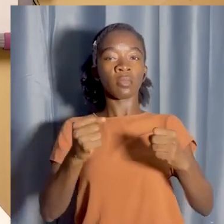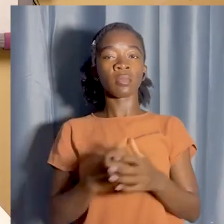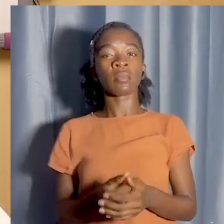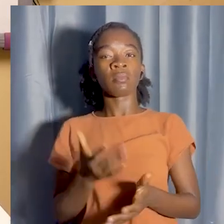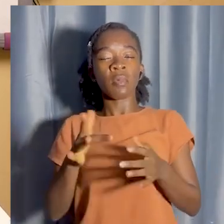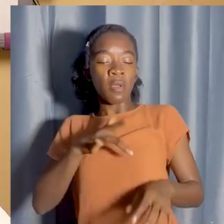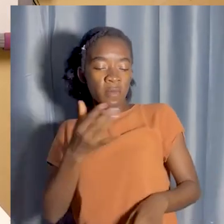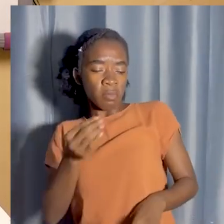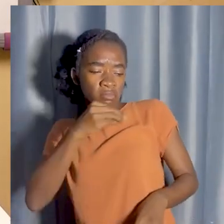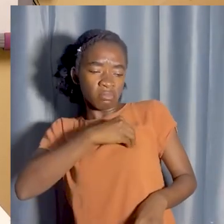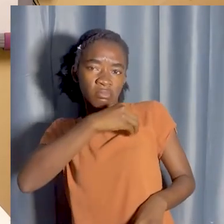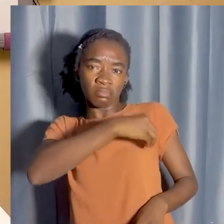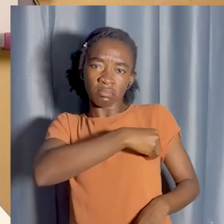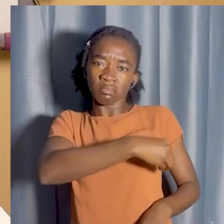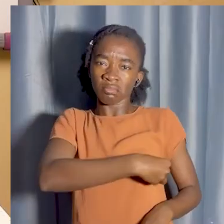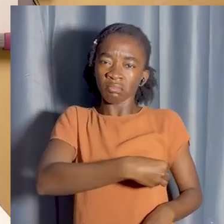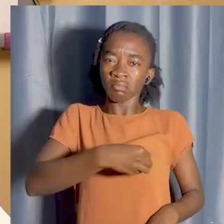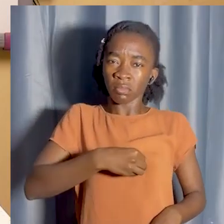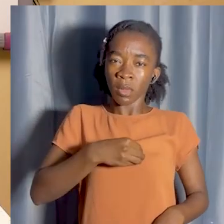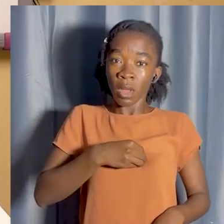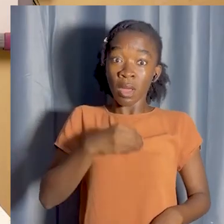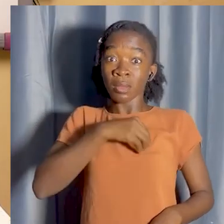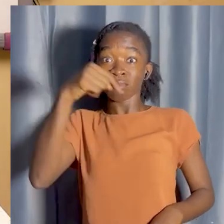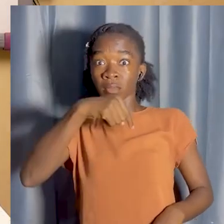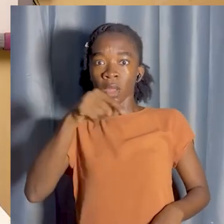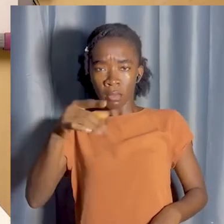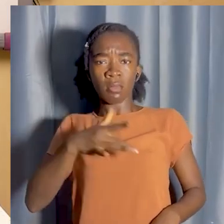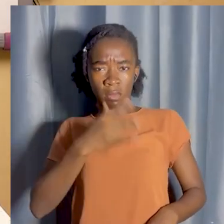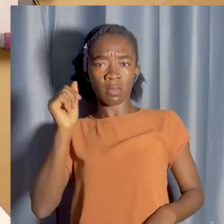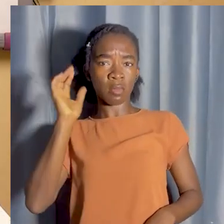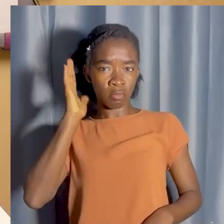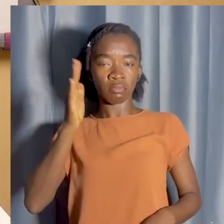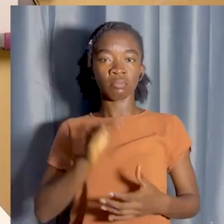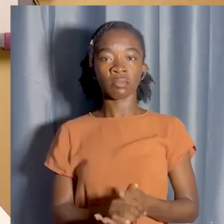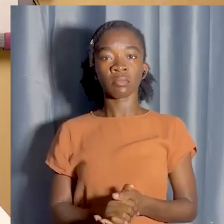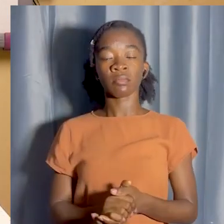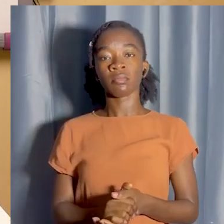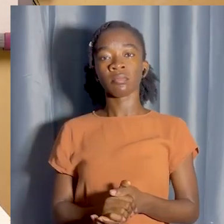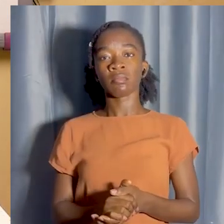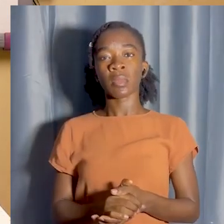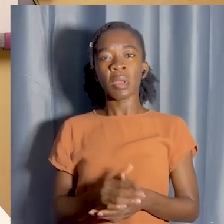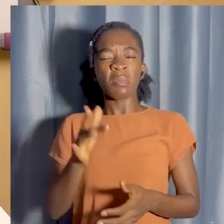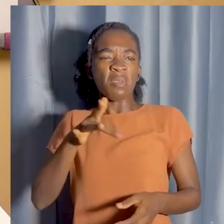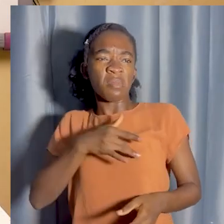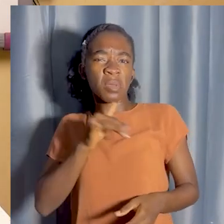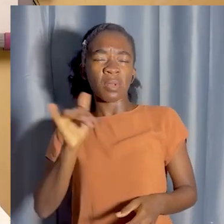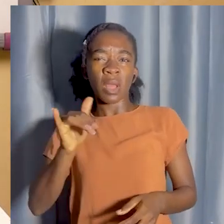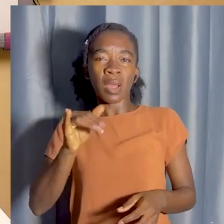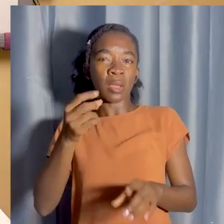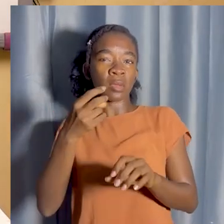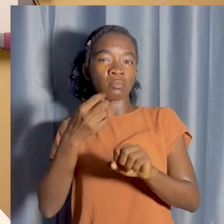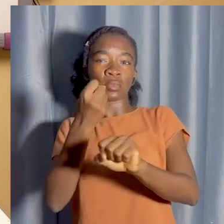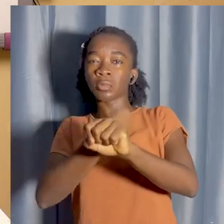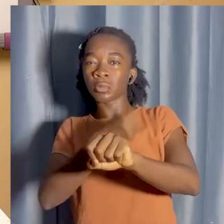anything. So if there's a lump in there, you feel like a little swelling, something like a little pebble or a little stone. It may not be so hard,